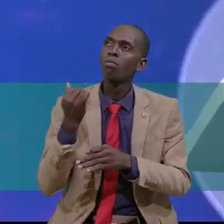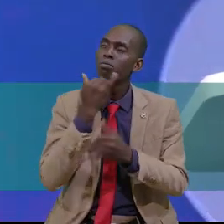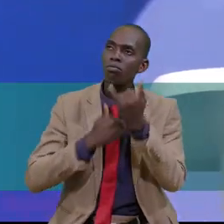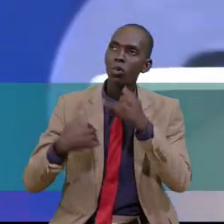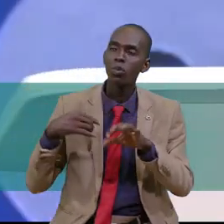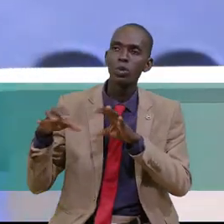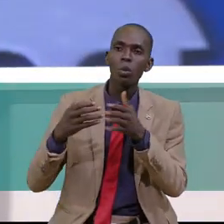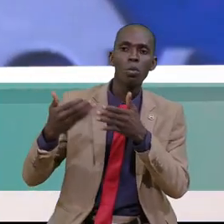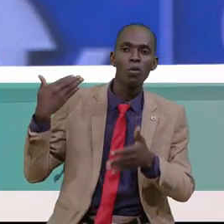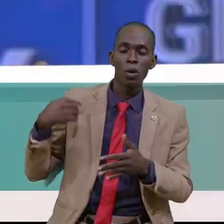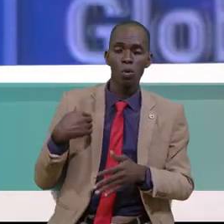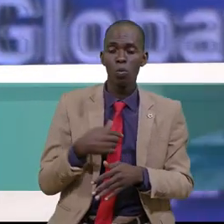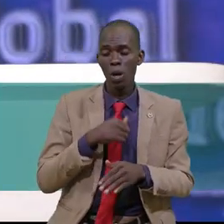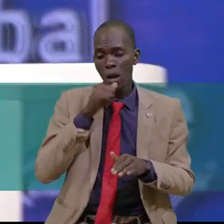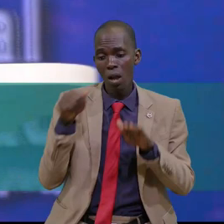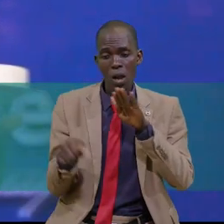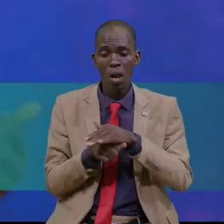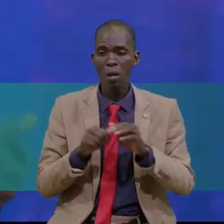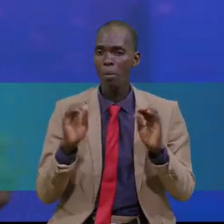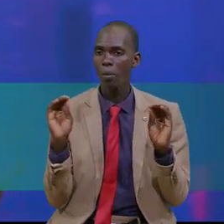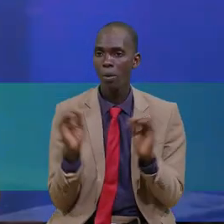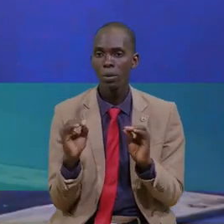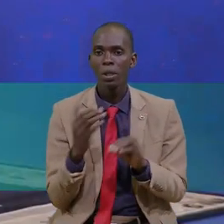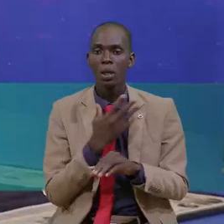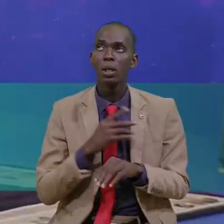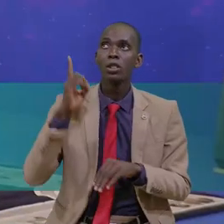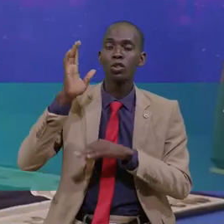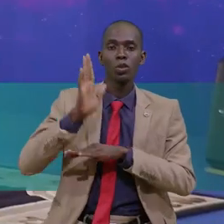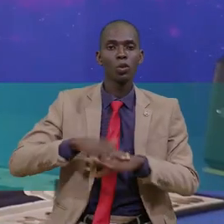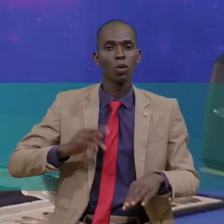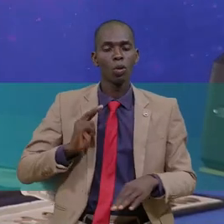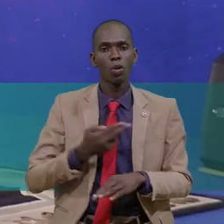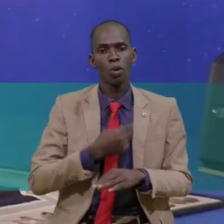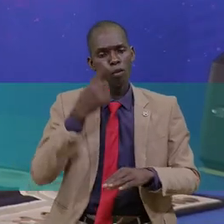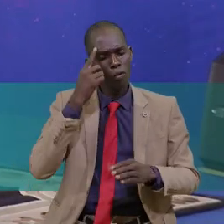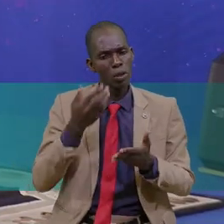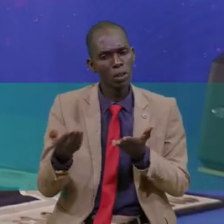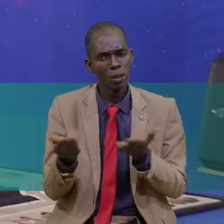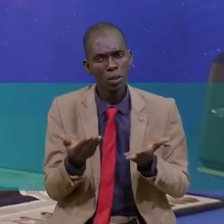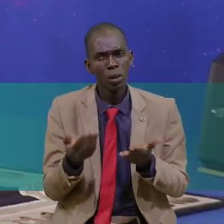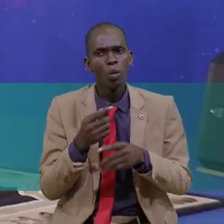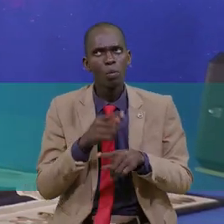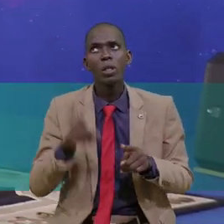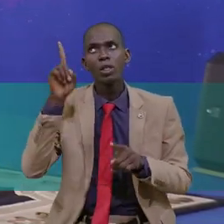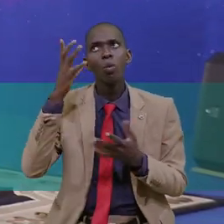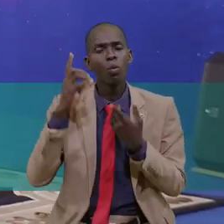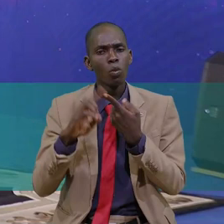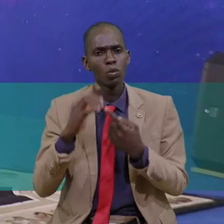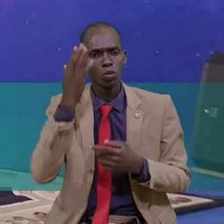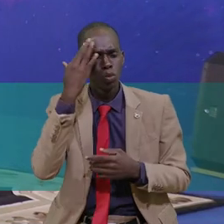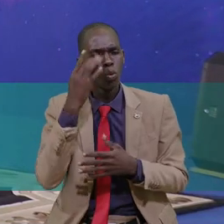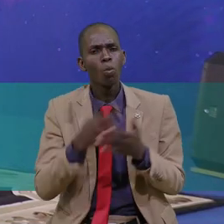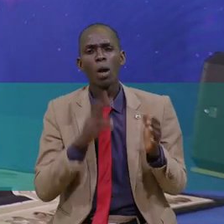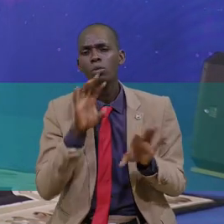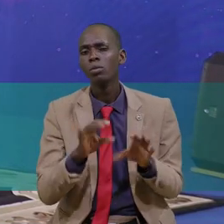And then he calls us for service, but he wants to know, where are you? What are you doing now? What's your intention? What's your